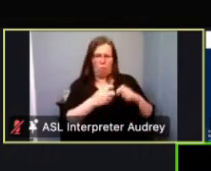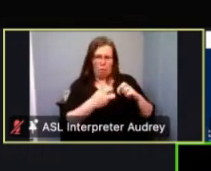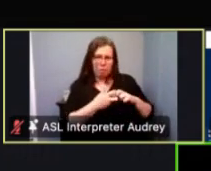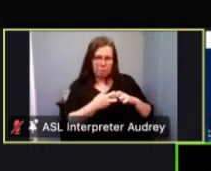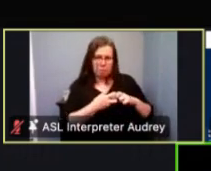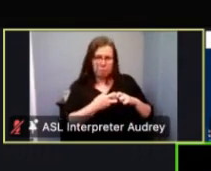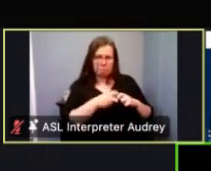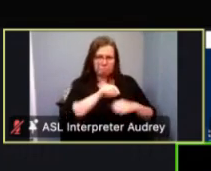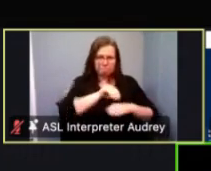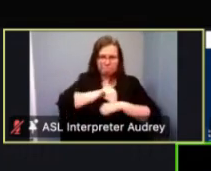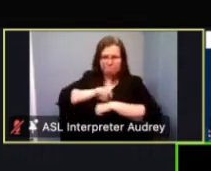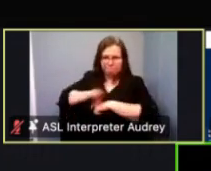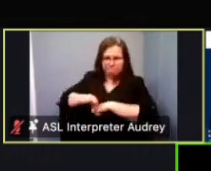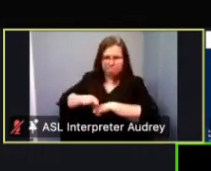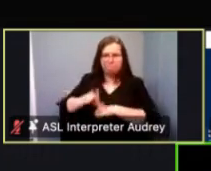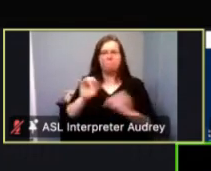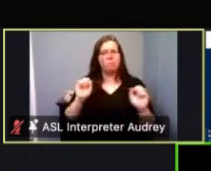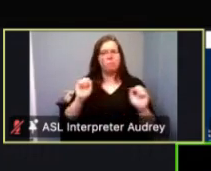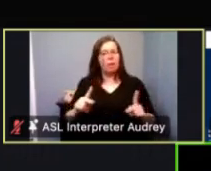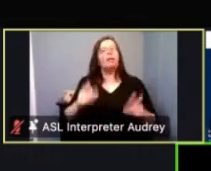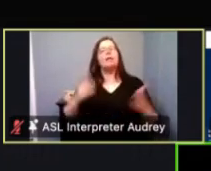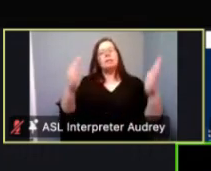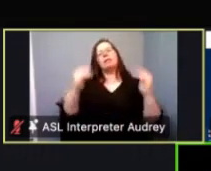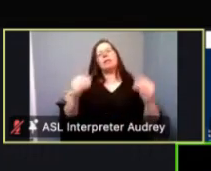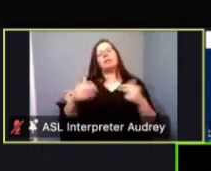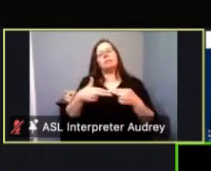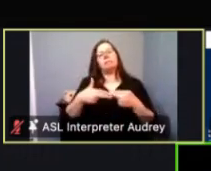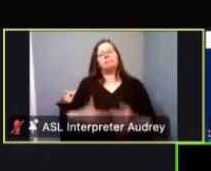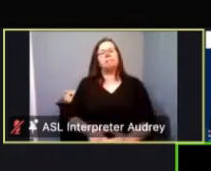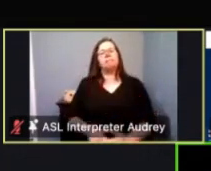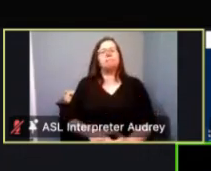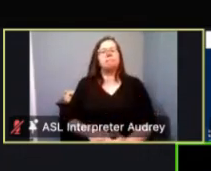So I think we're okay to move to the next slide, Frank.